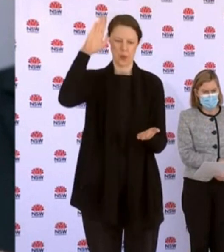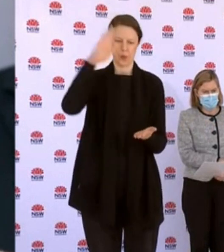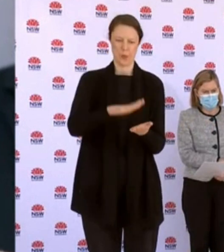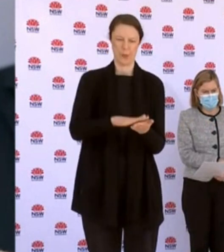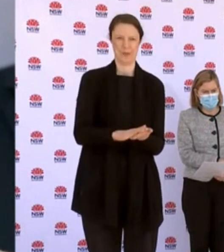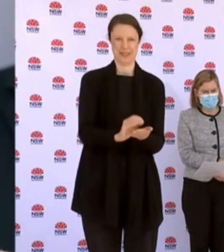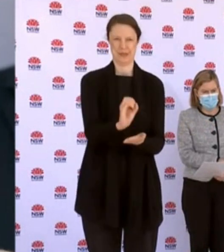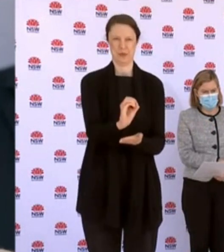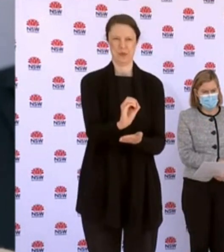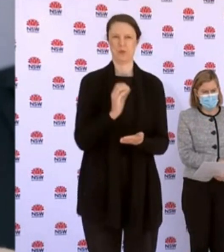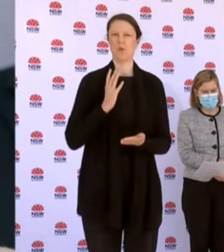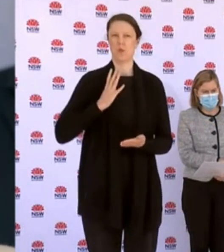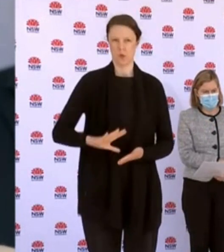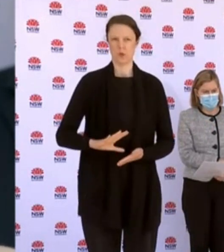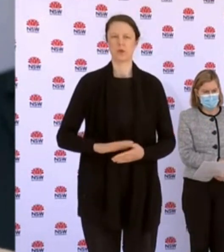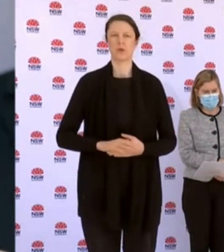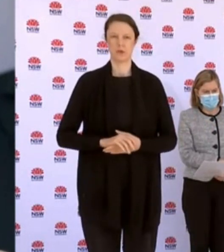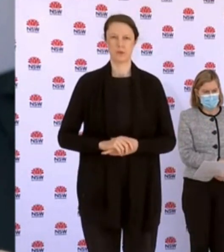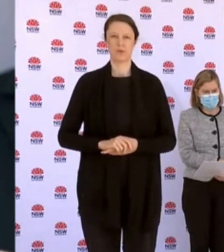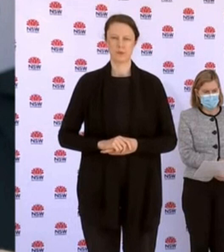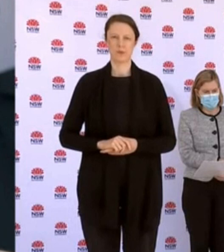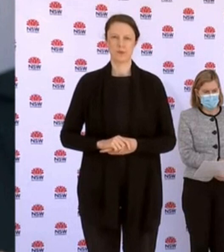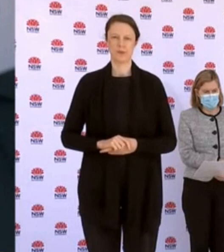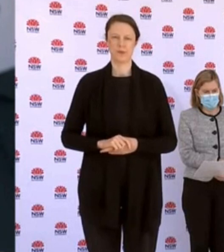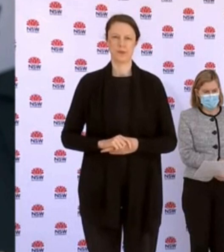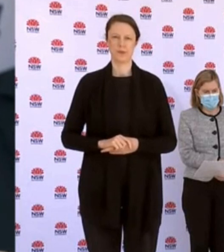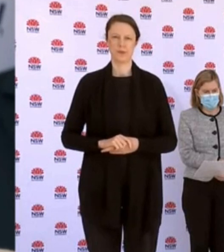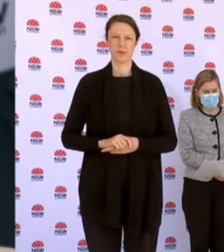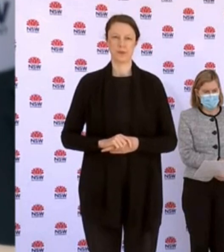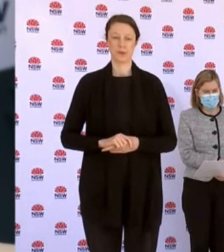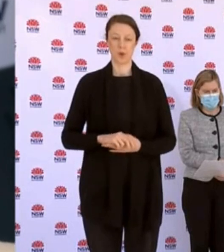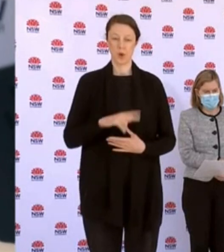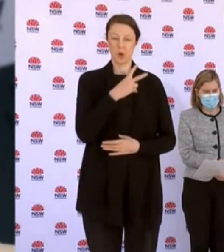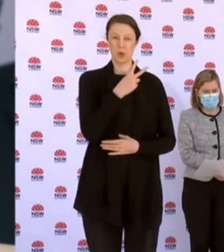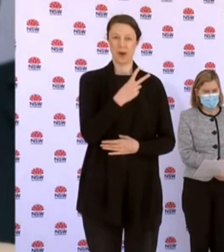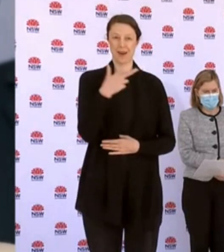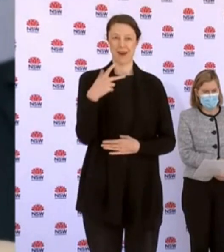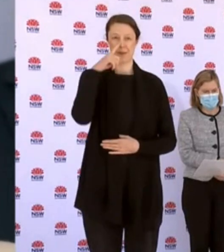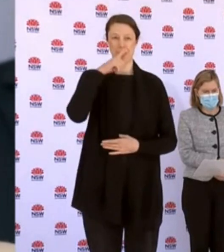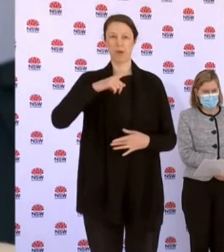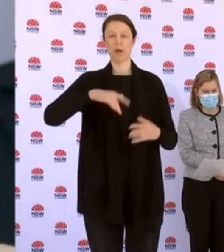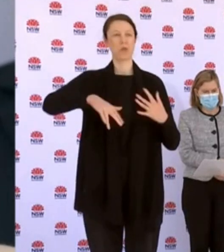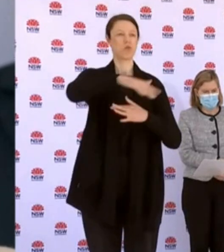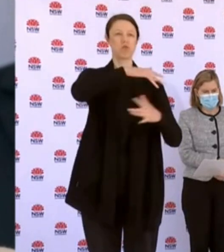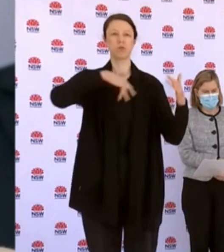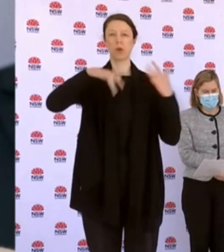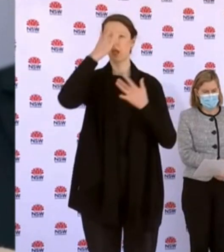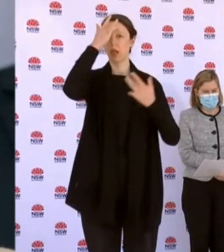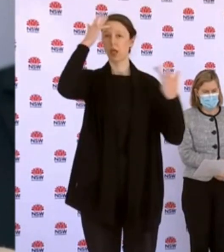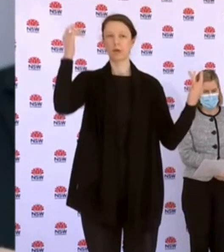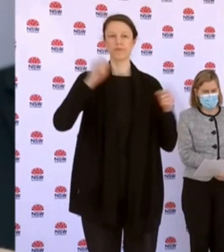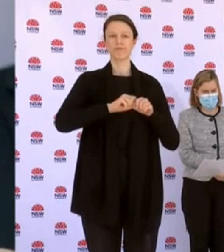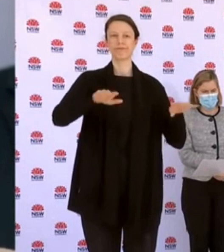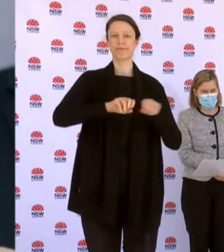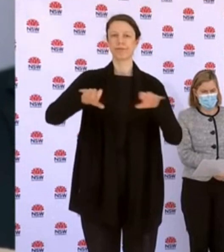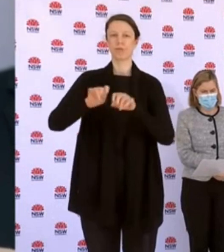as close to zero as possible. So based on the fact that we had 28 people infectious in the community in the last 24 hours,